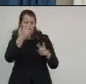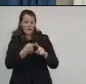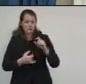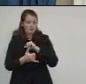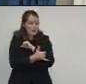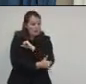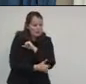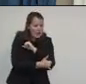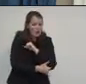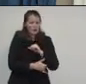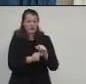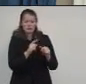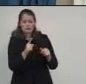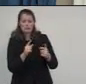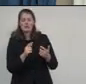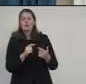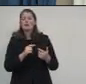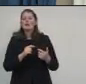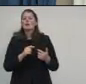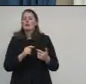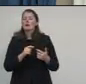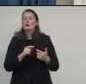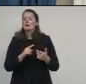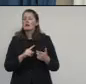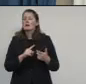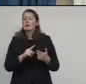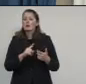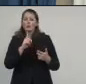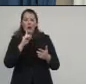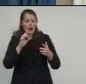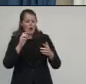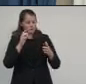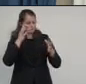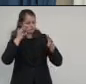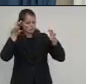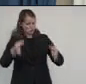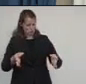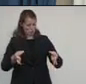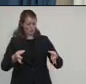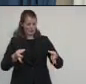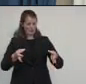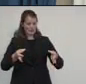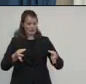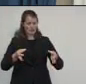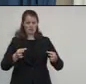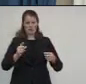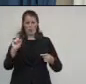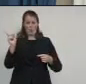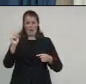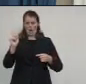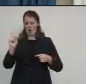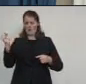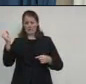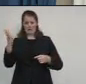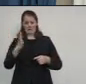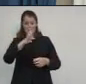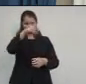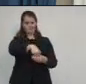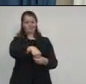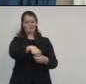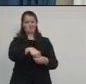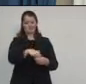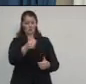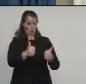can has the least resources and can't afford a hotspot? That is, and that's a great question. That's exactly why we've come up with this plan,